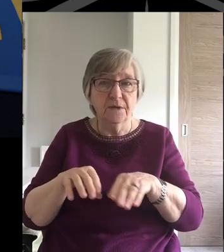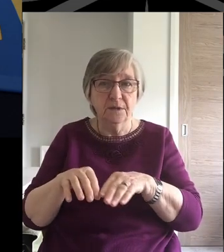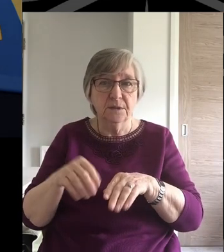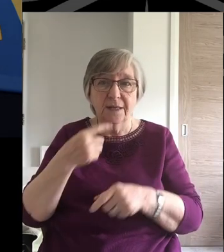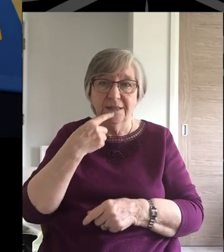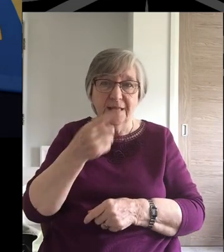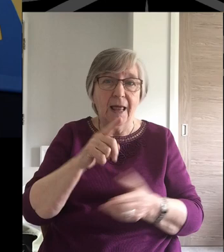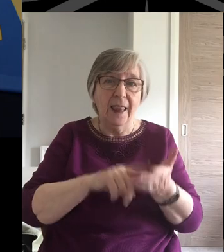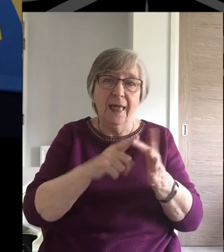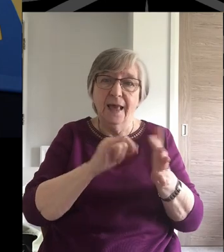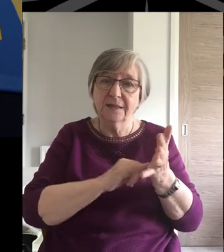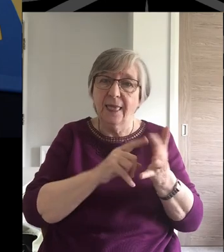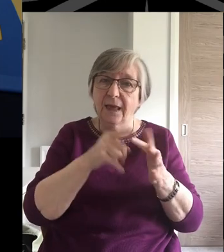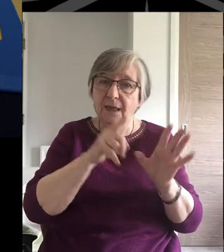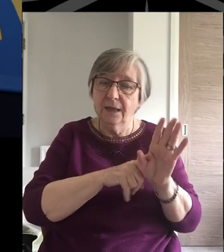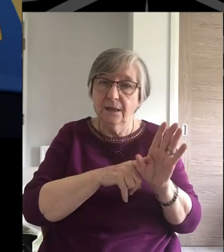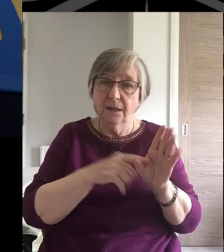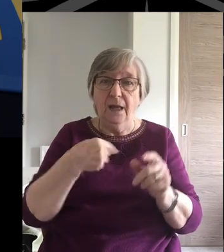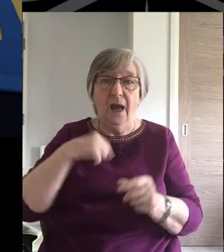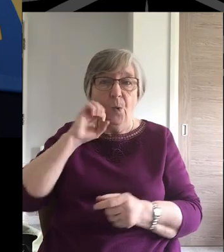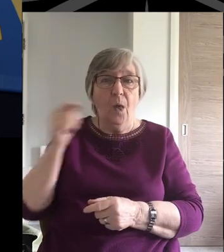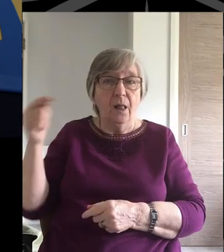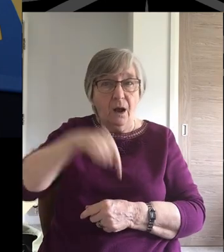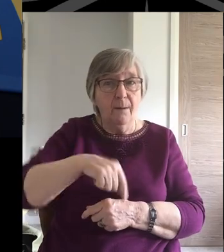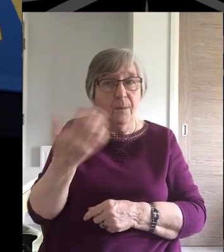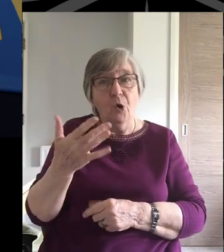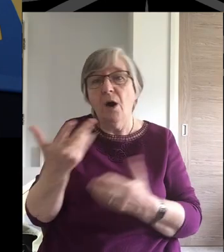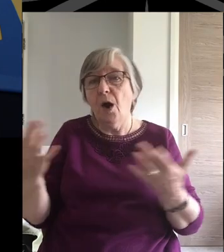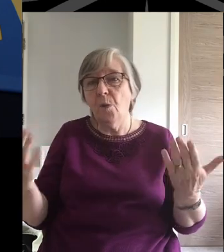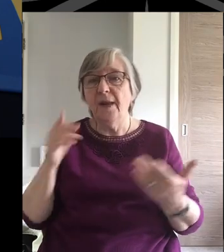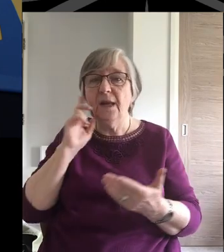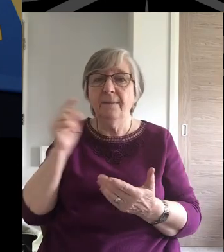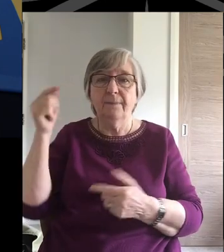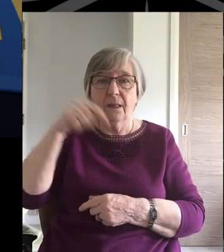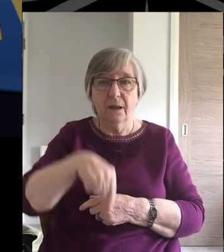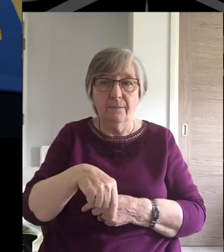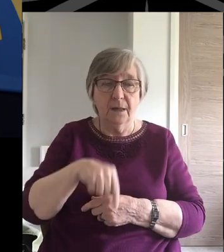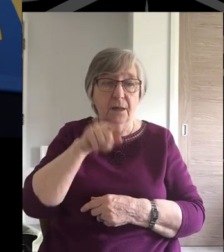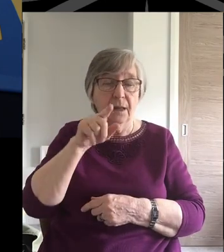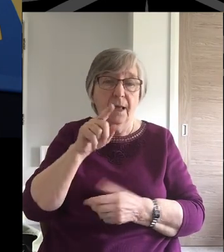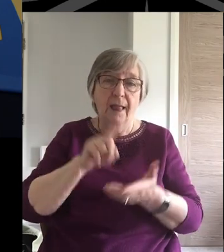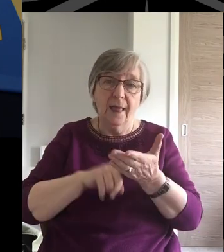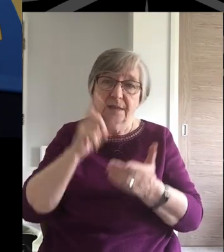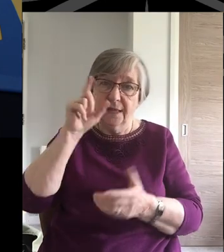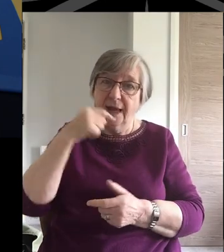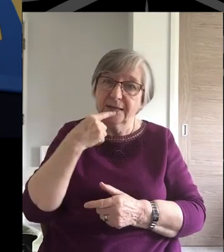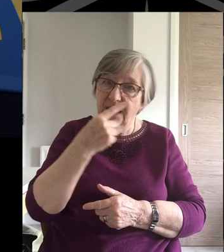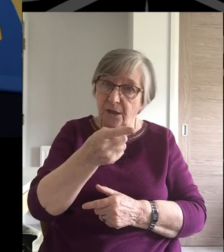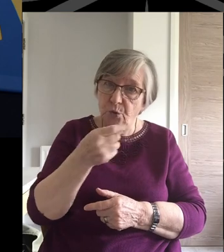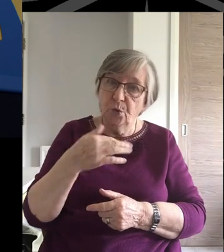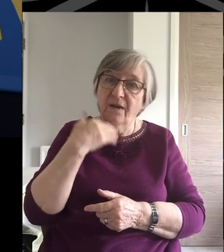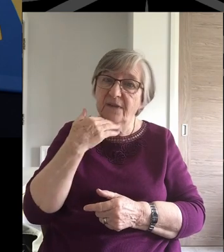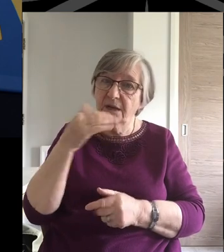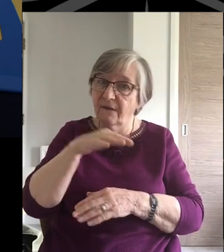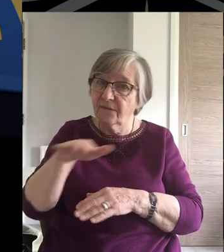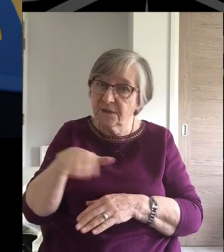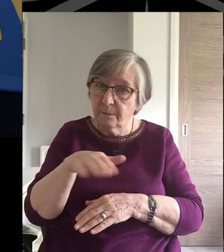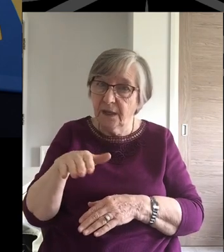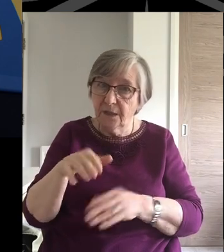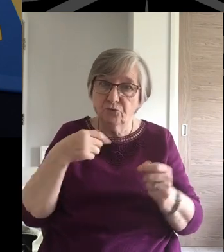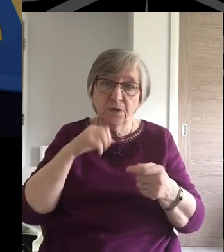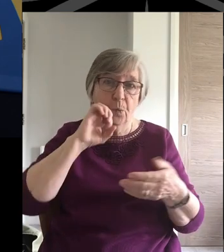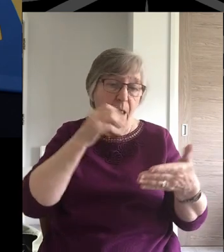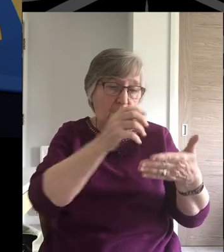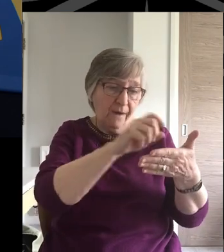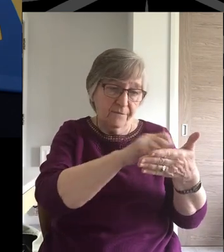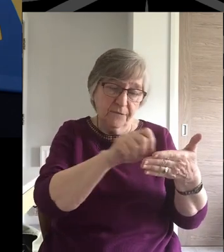to Leslie, you're coming, or how many people are coming, and so on. She'll be able to tell you if there's still space and be able to keep a reserve list, and